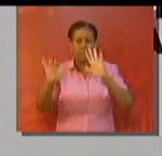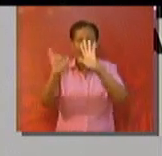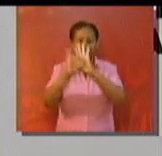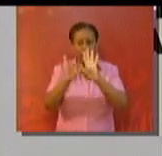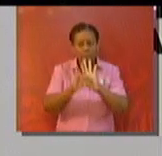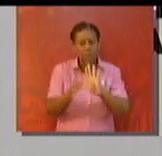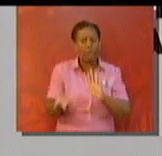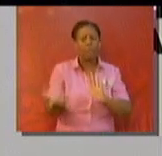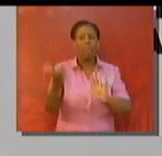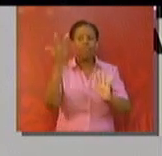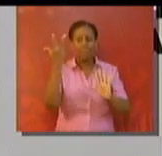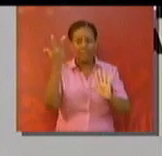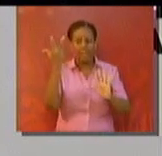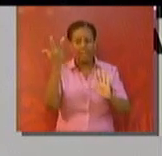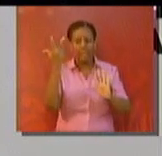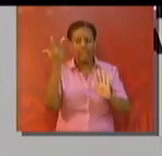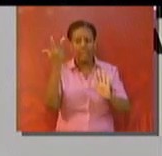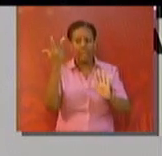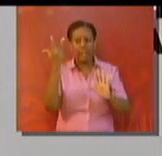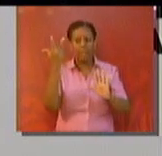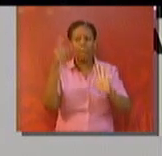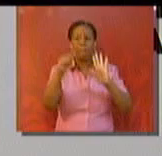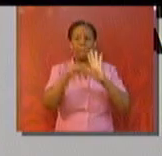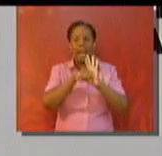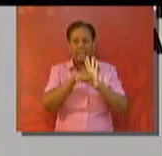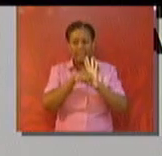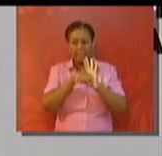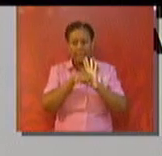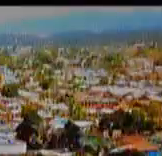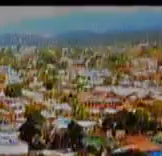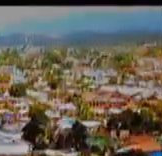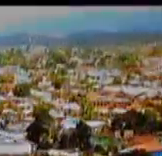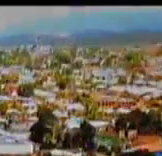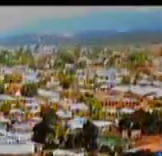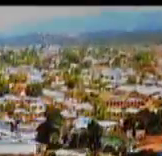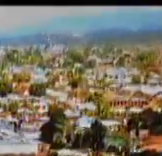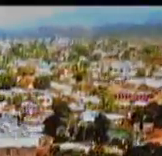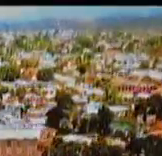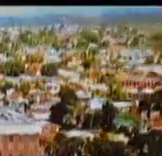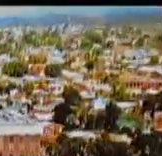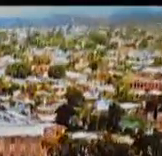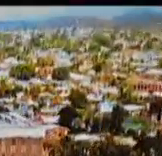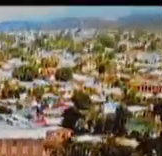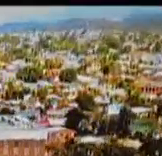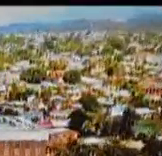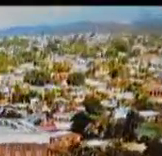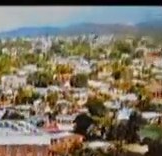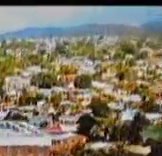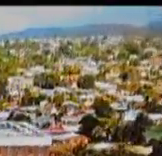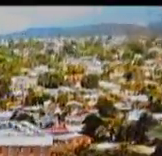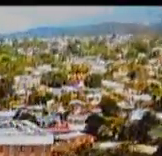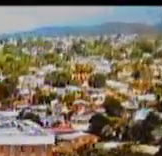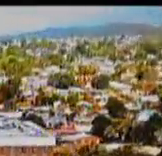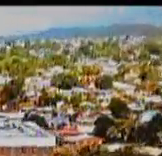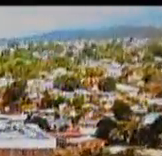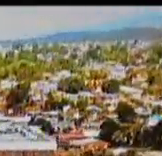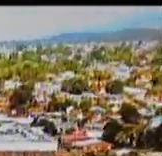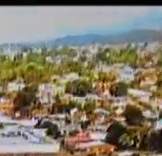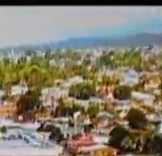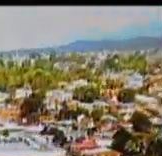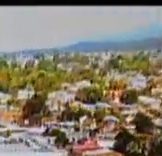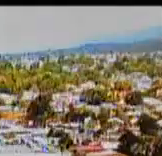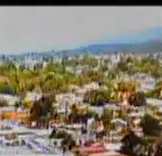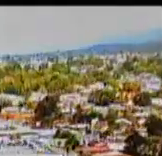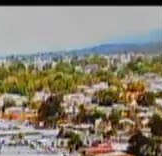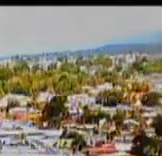TPHL, one at Port of Spain, and one at Eric Williams. Mr. Deyalsingh says 2 sub-zero -20 degrees